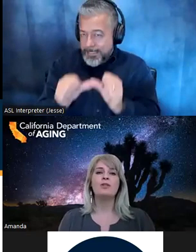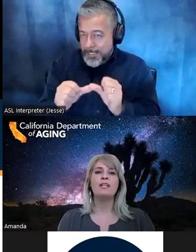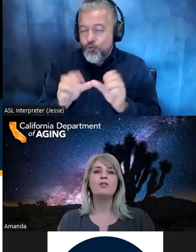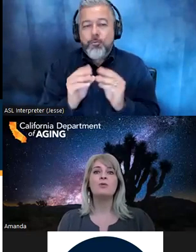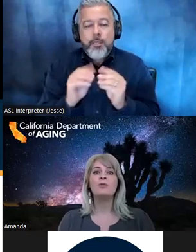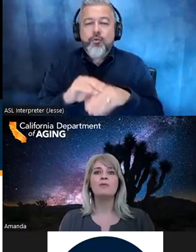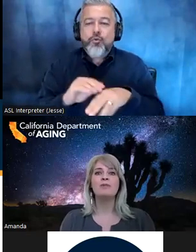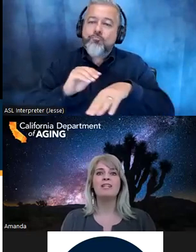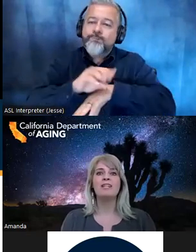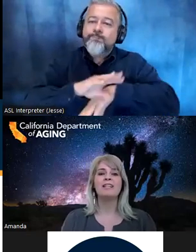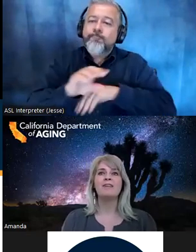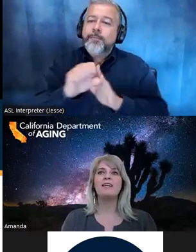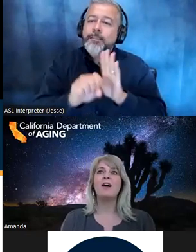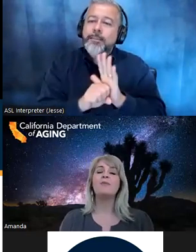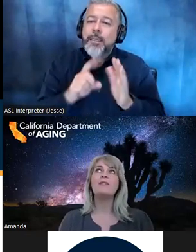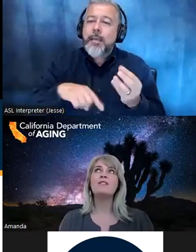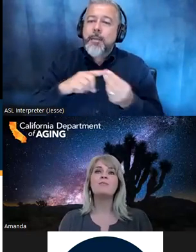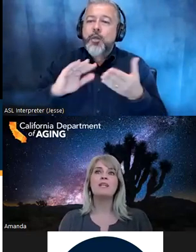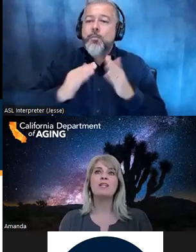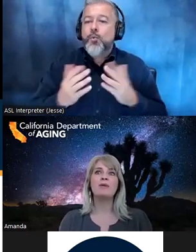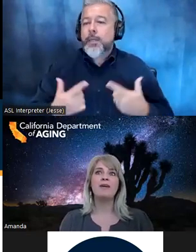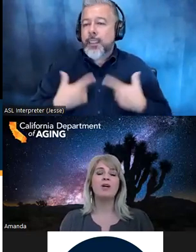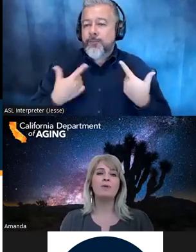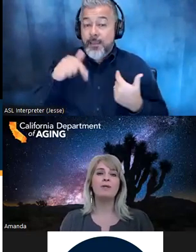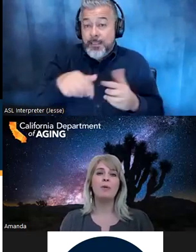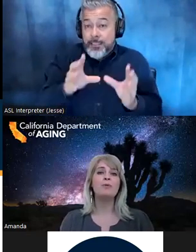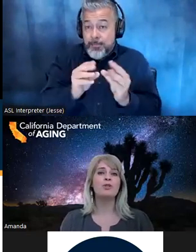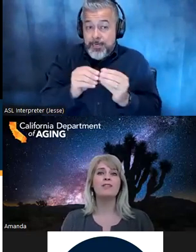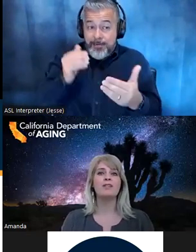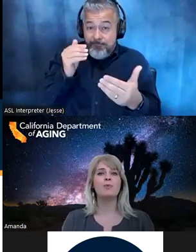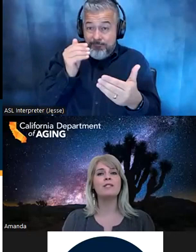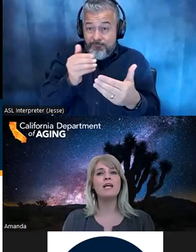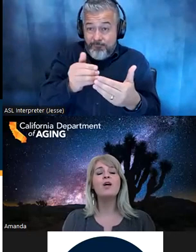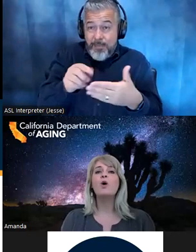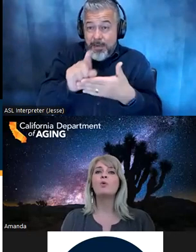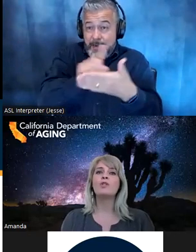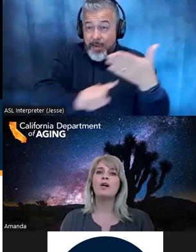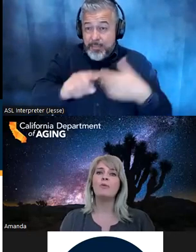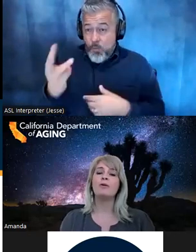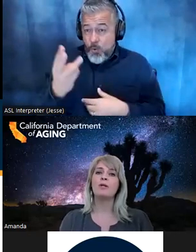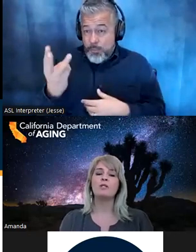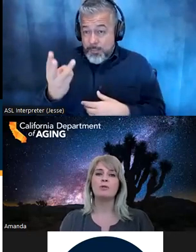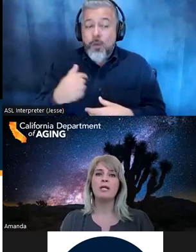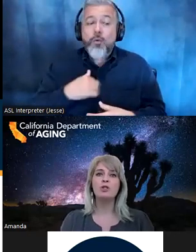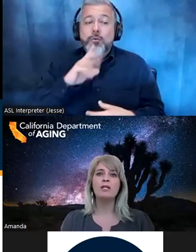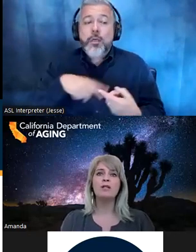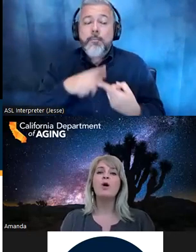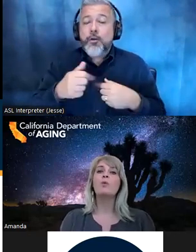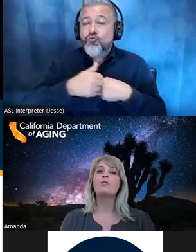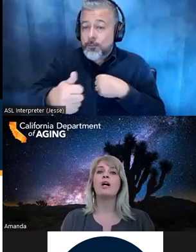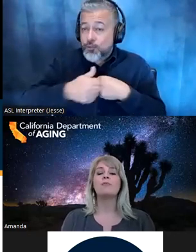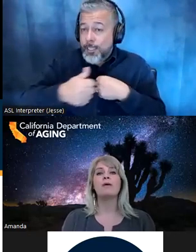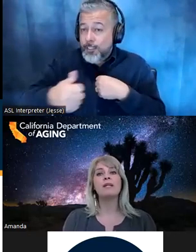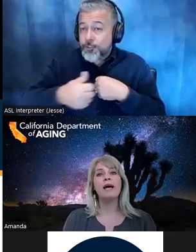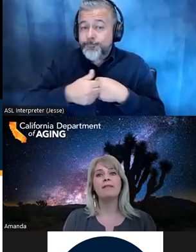issues related to community living. This meeting that we have coming up just next Wednesday, we'll talk about transportation,